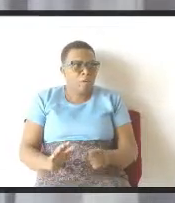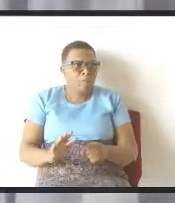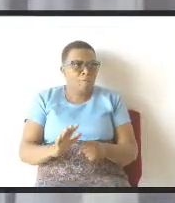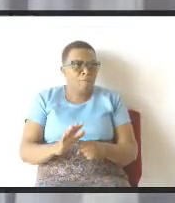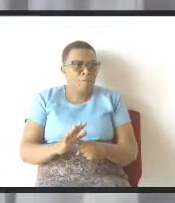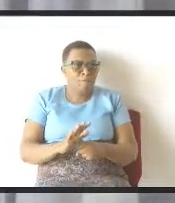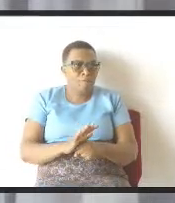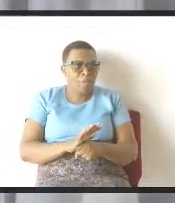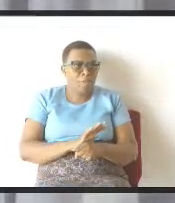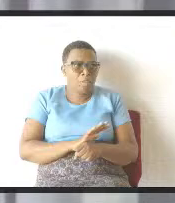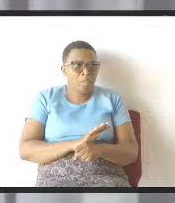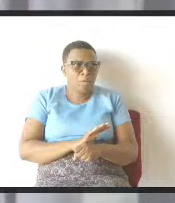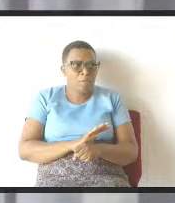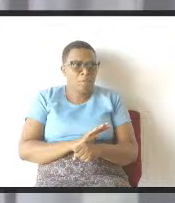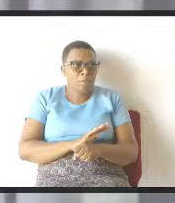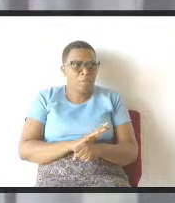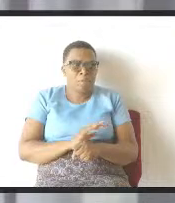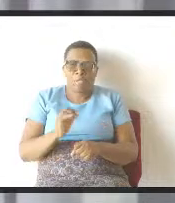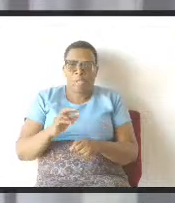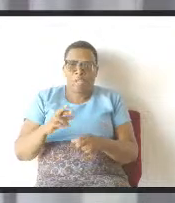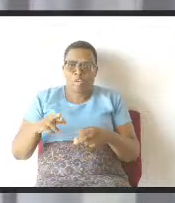spiritual potholes.